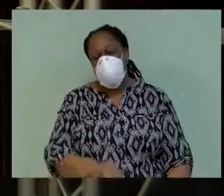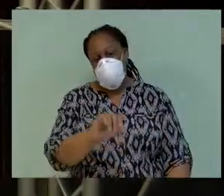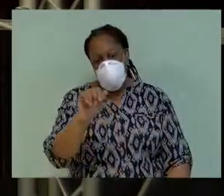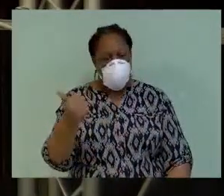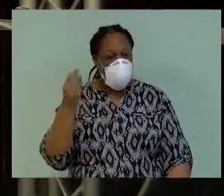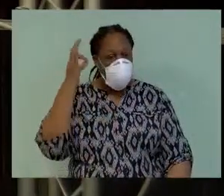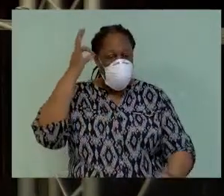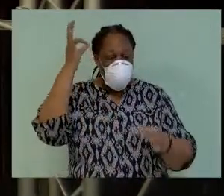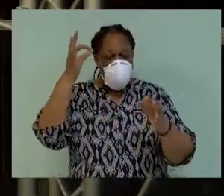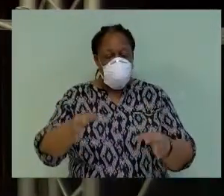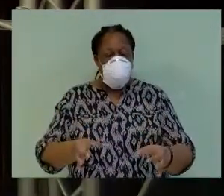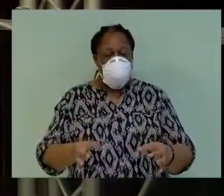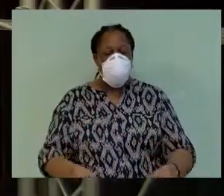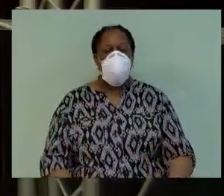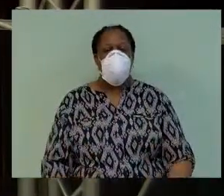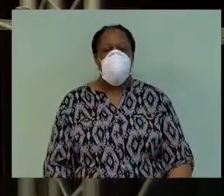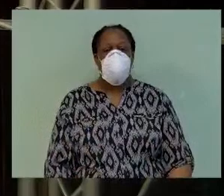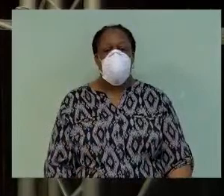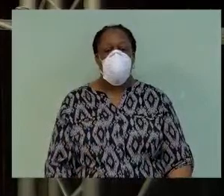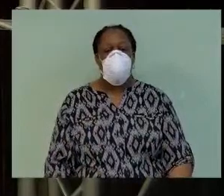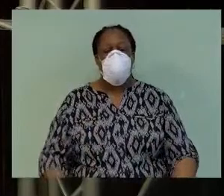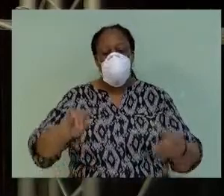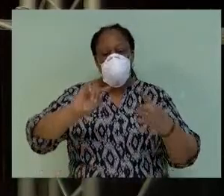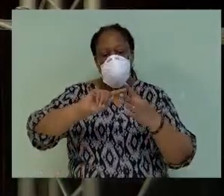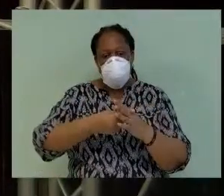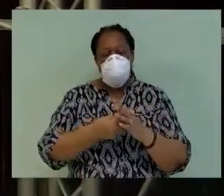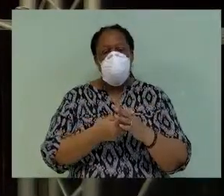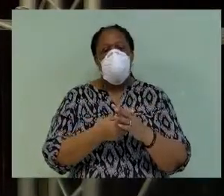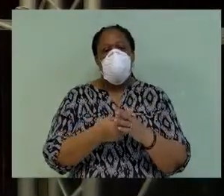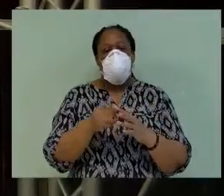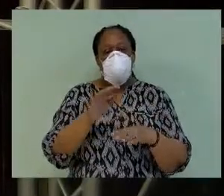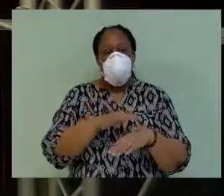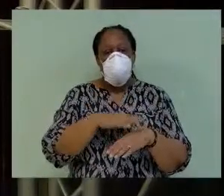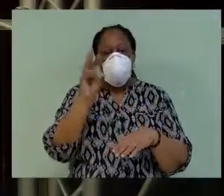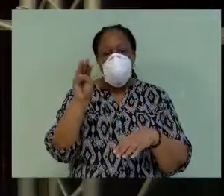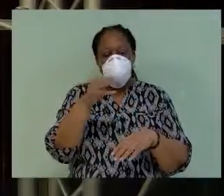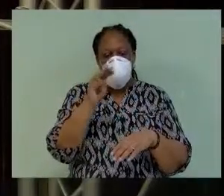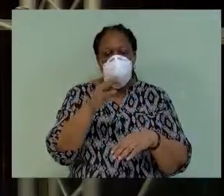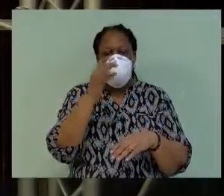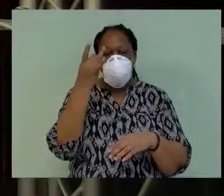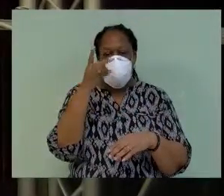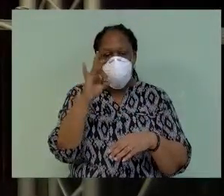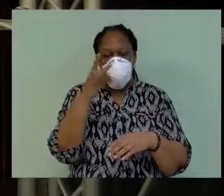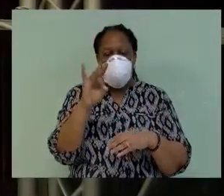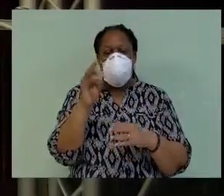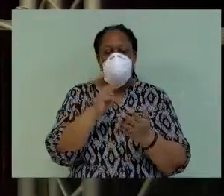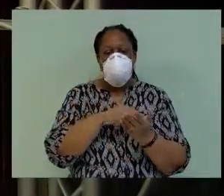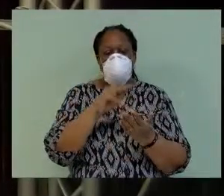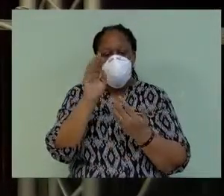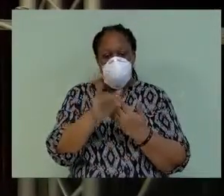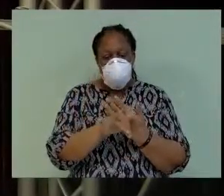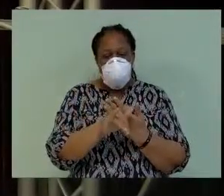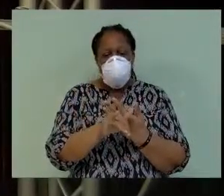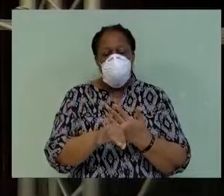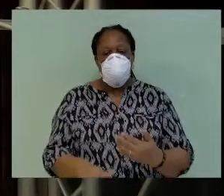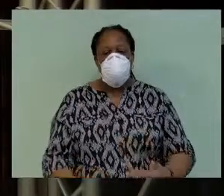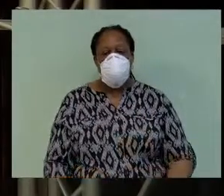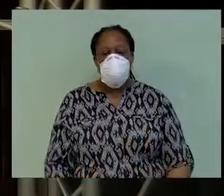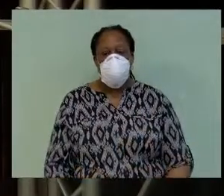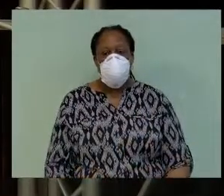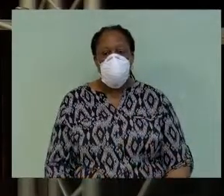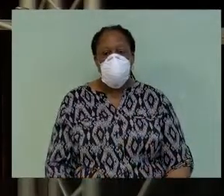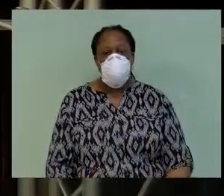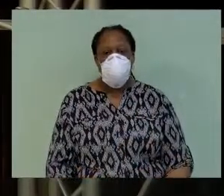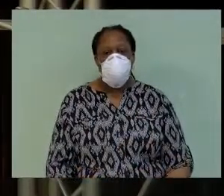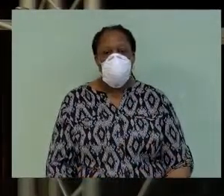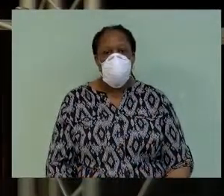Magistrate Court will resume on Monday, 18th May 2020. Court hearings